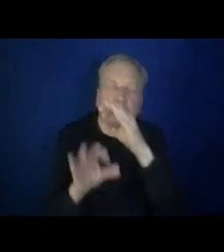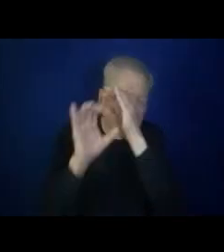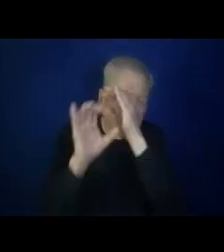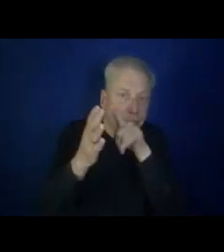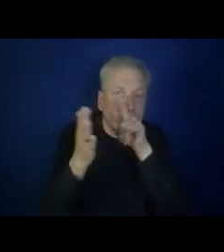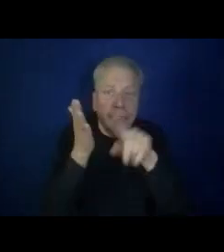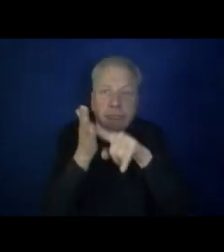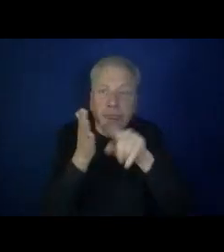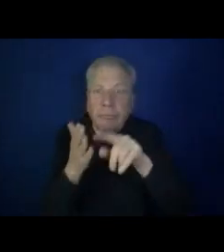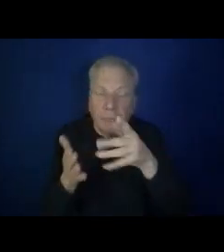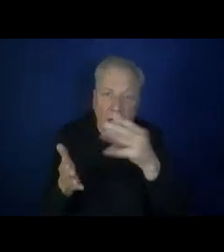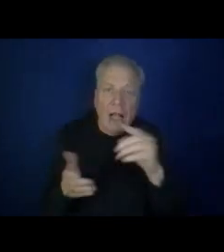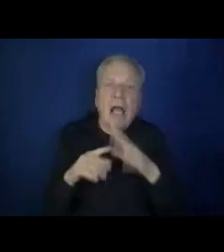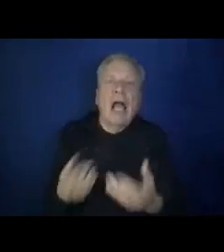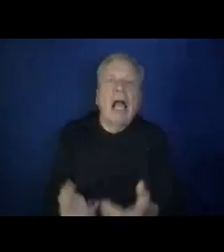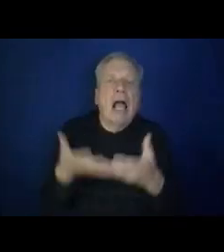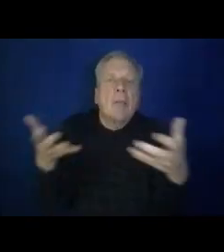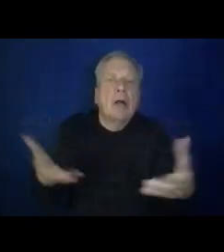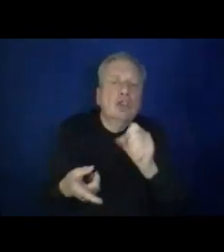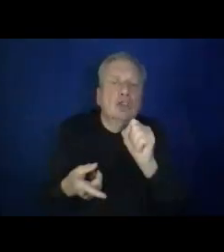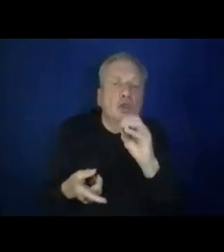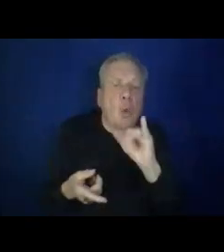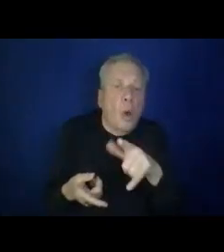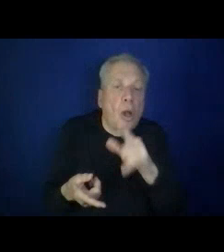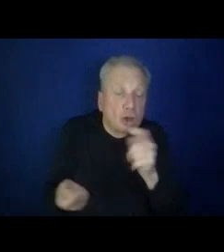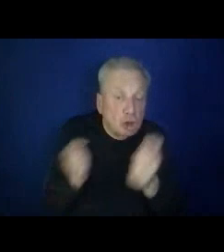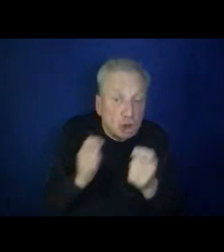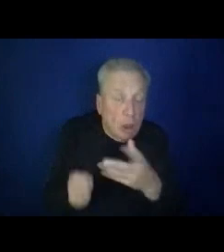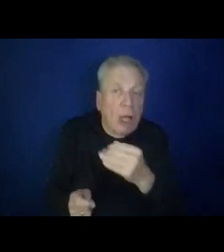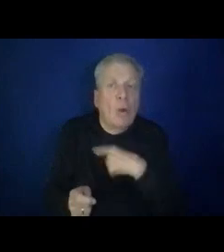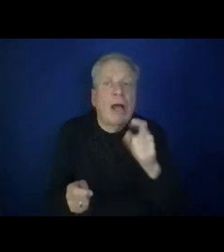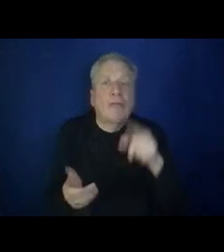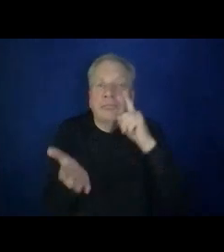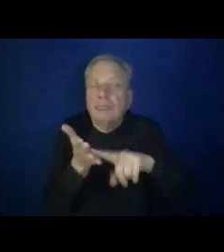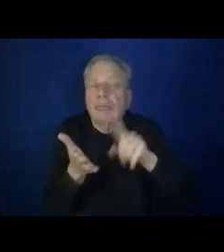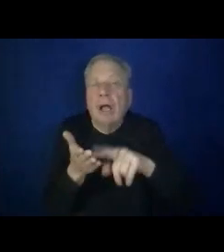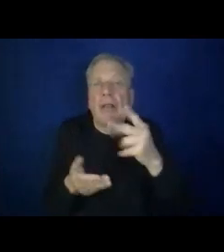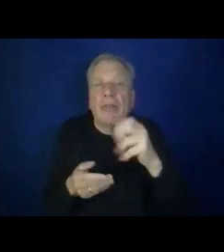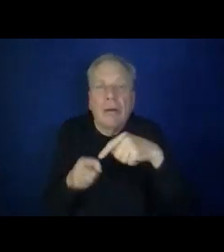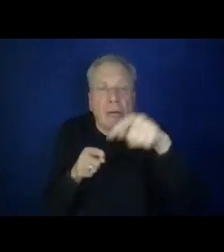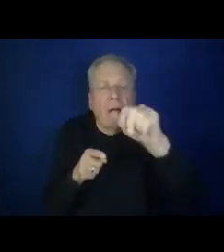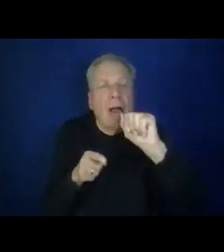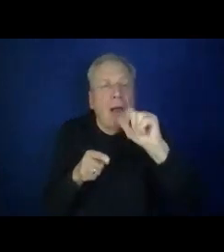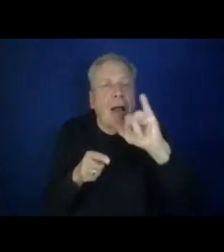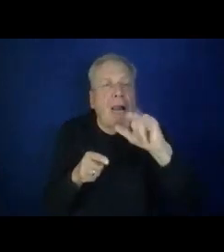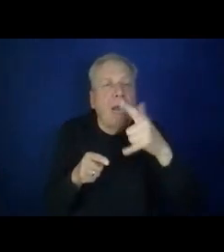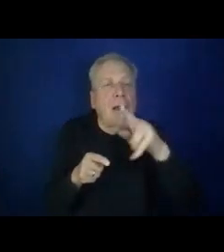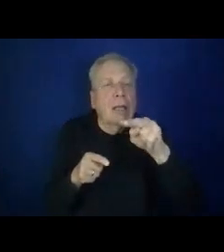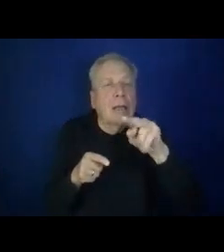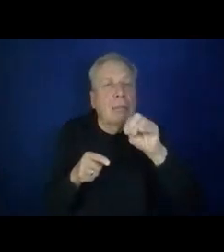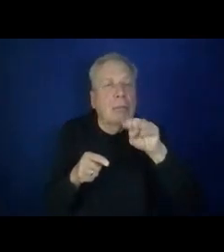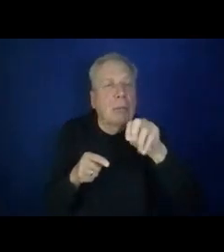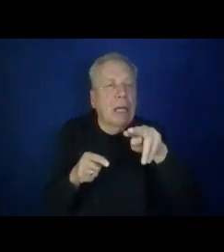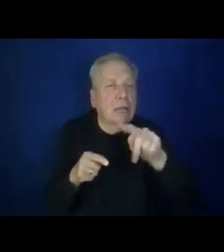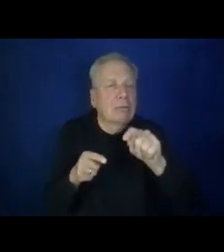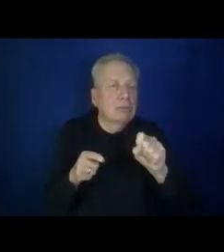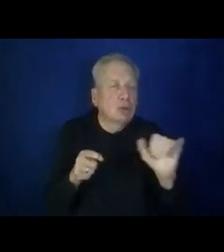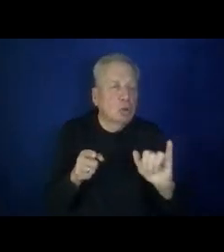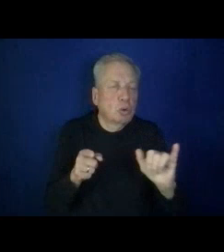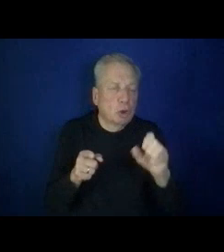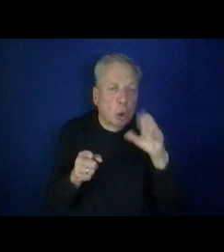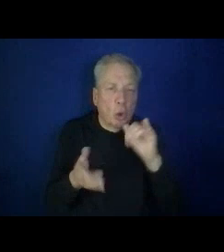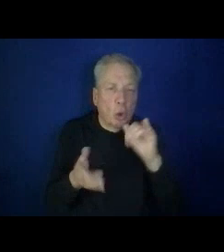need to know how much the soils are moving. We need to survey the actual alignments, all of that. So one option is put it back